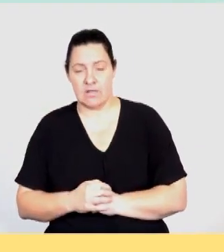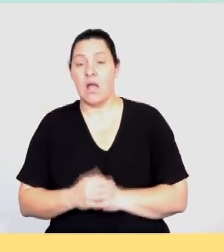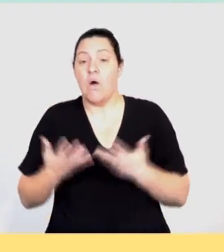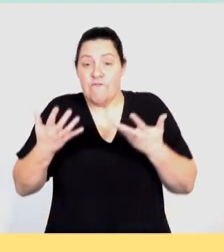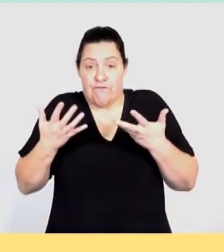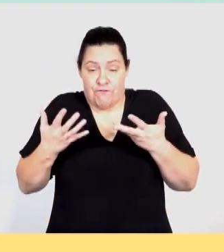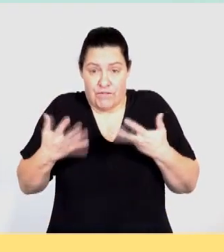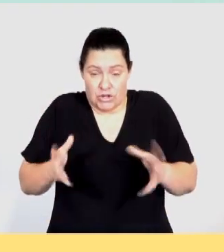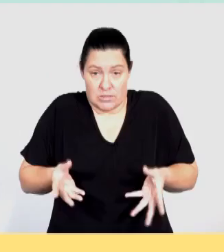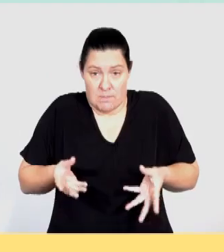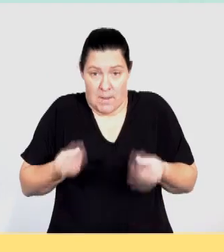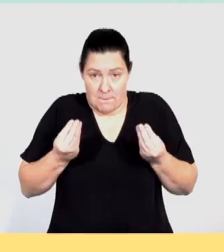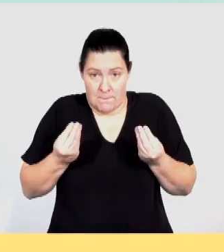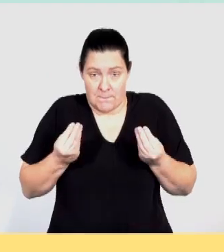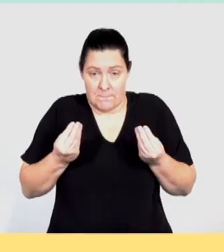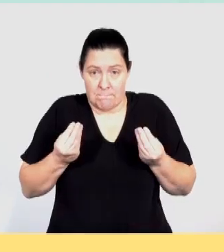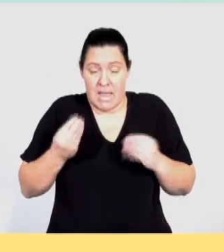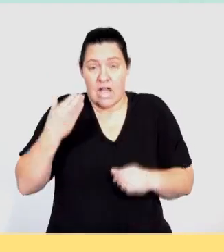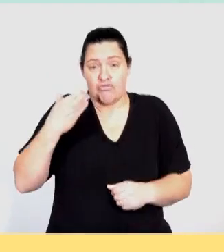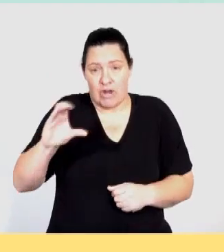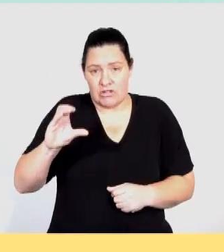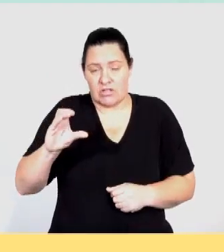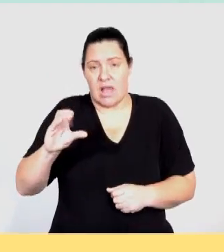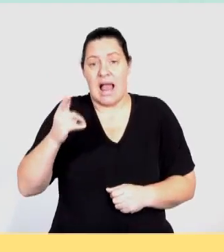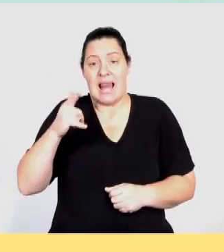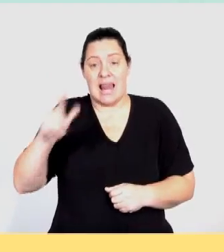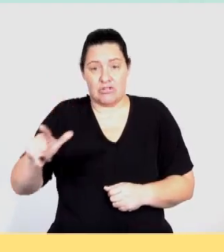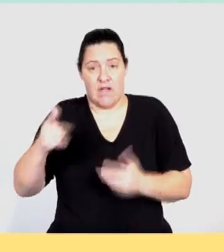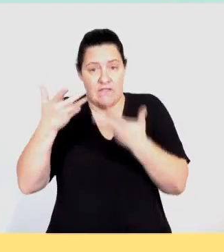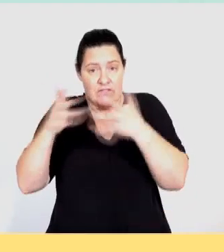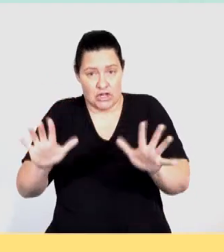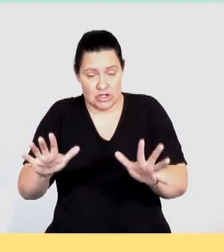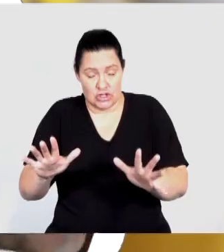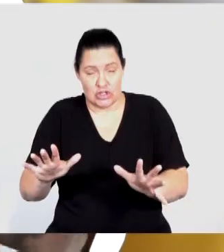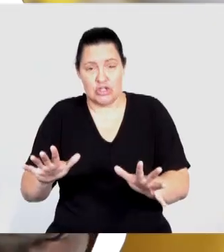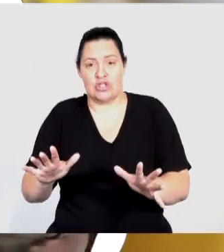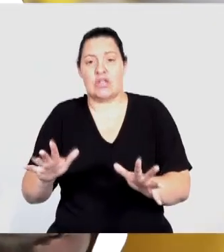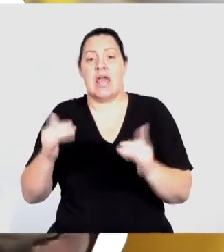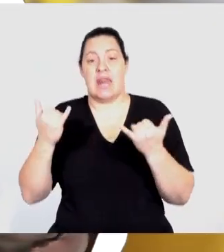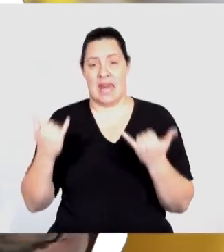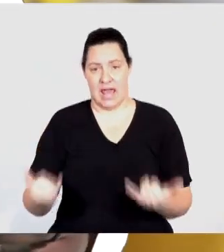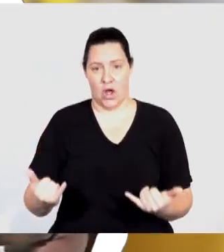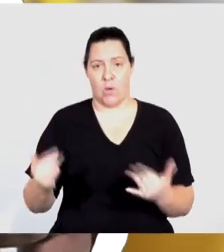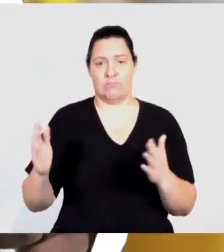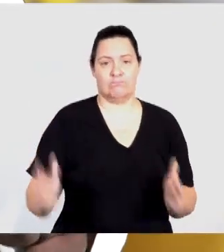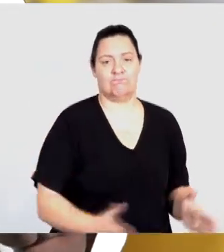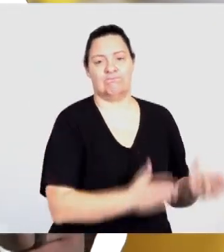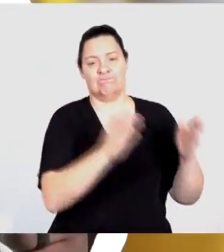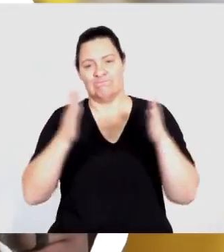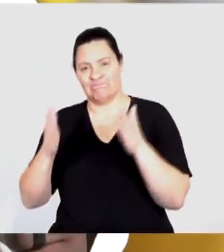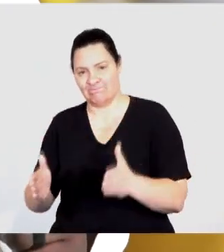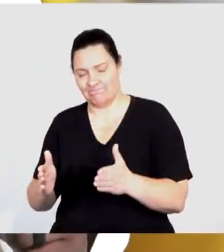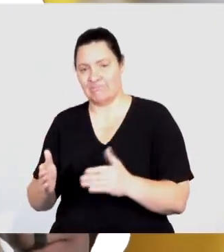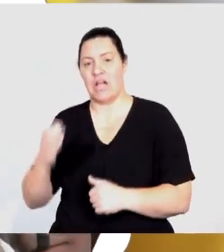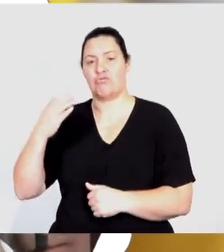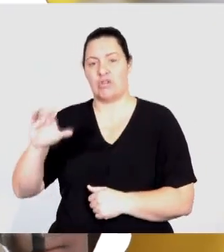46,620. Once you have your creditors ledger completed, then we can complete